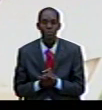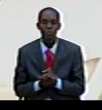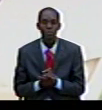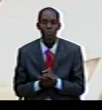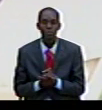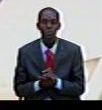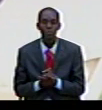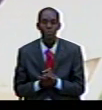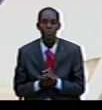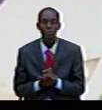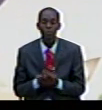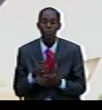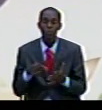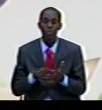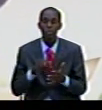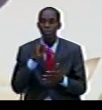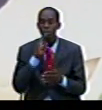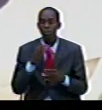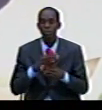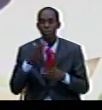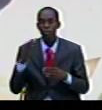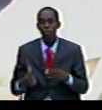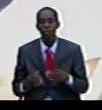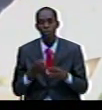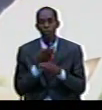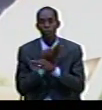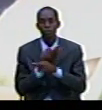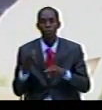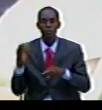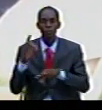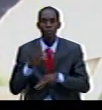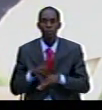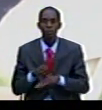This is total freedom through faith in Christ.